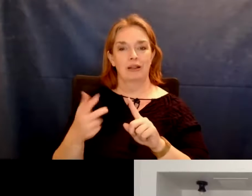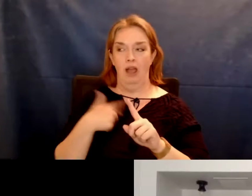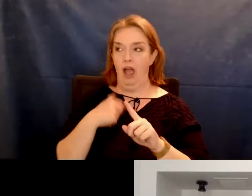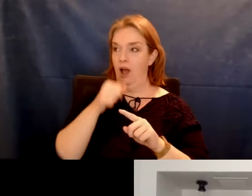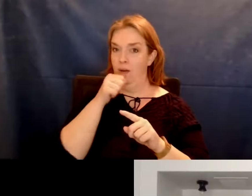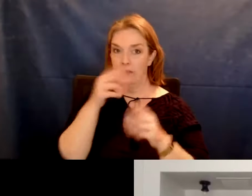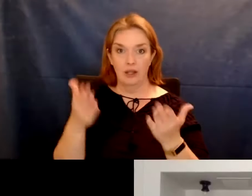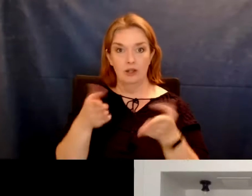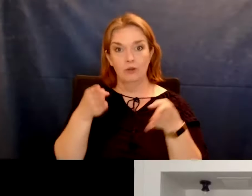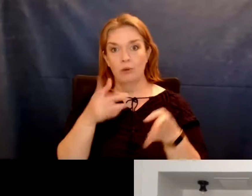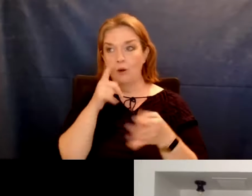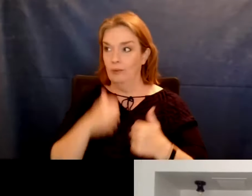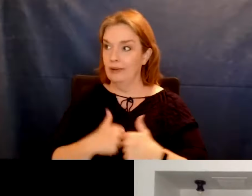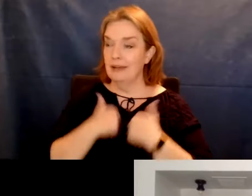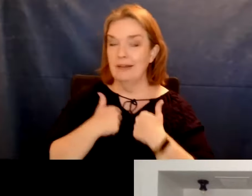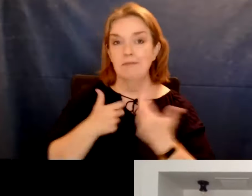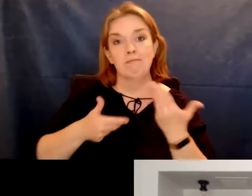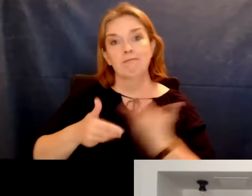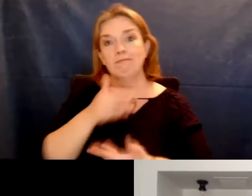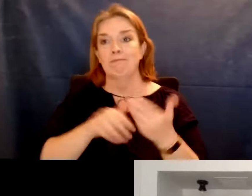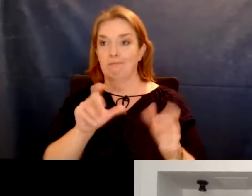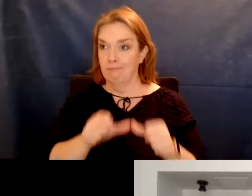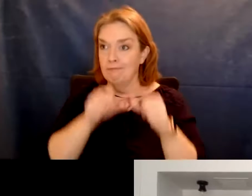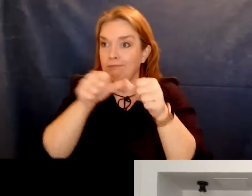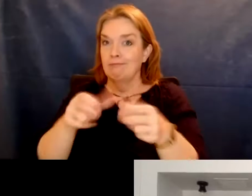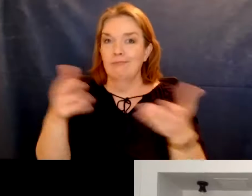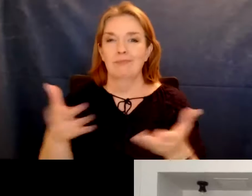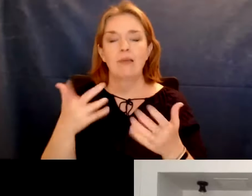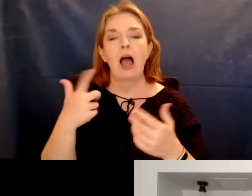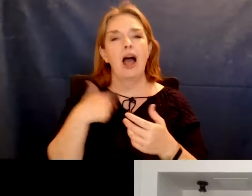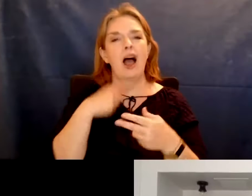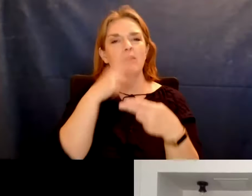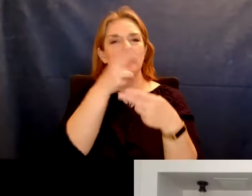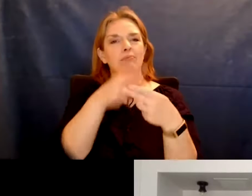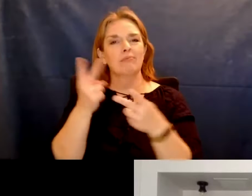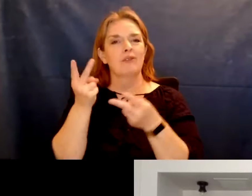who lives in Boise. I'm a visitor, having, you know,